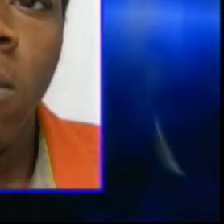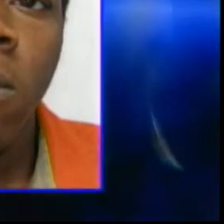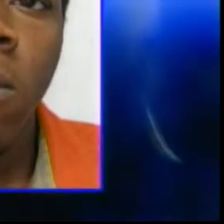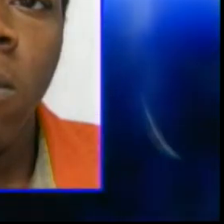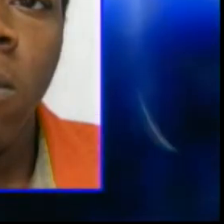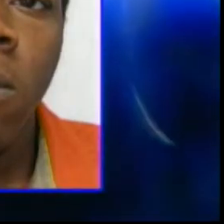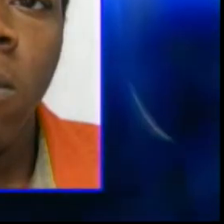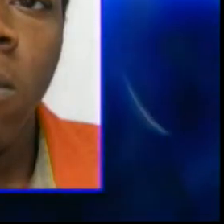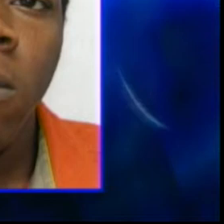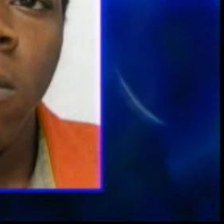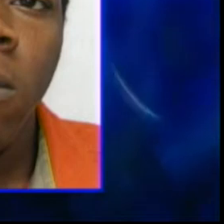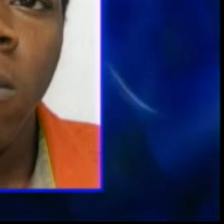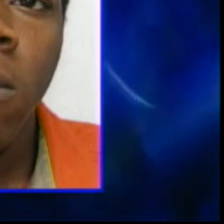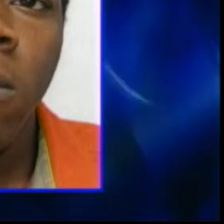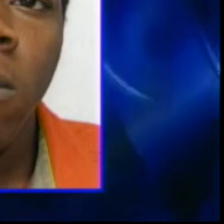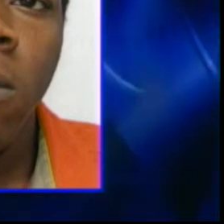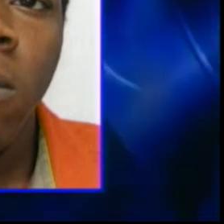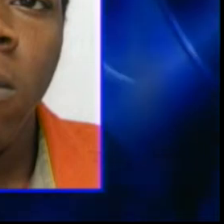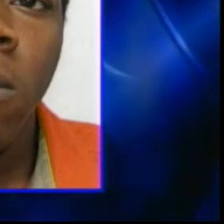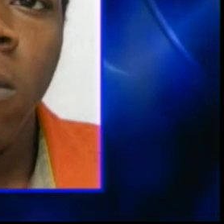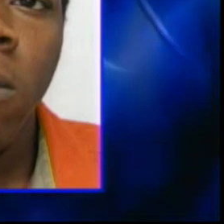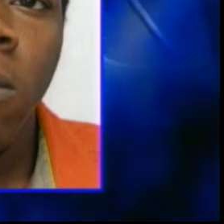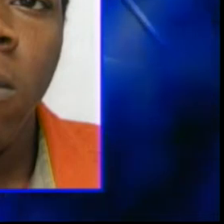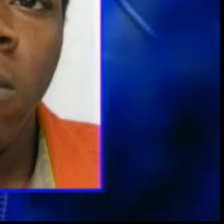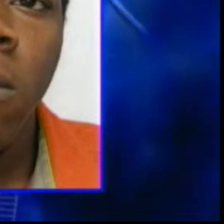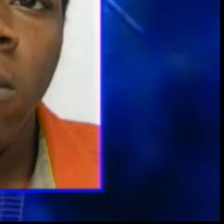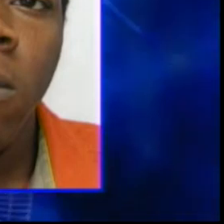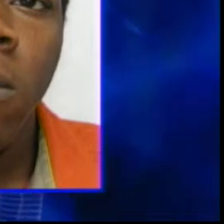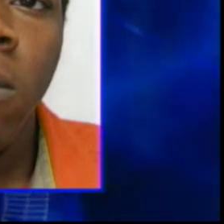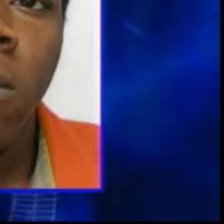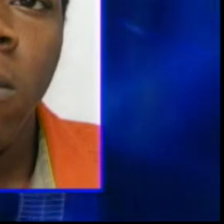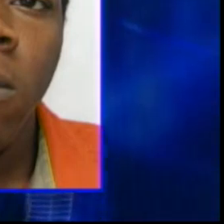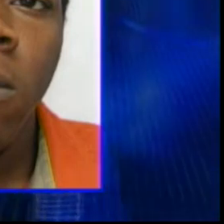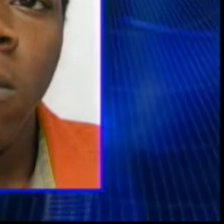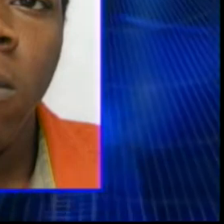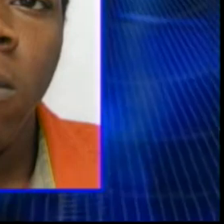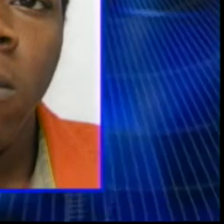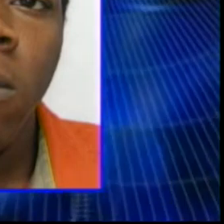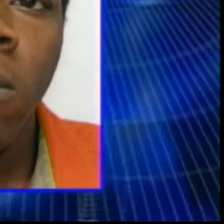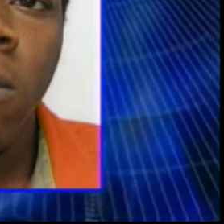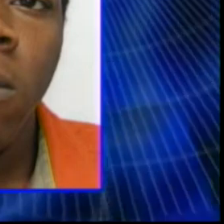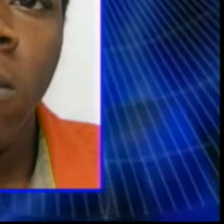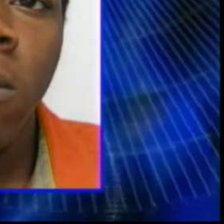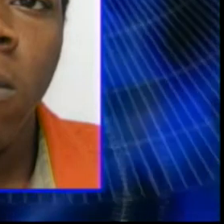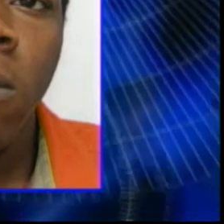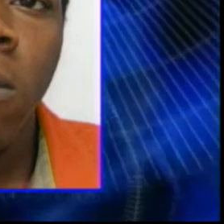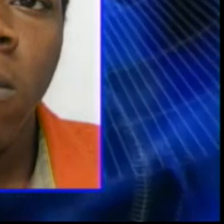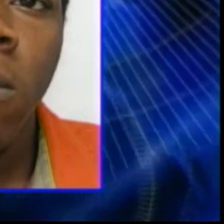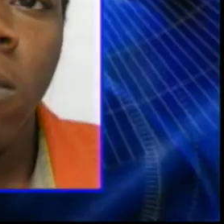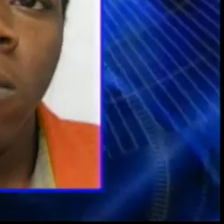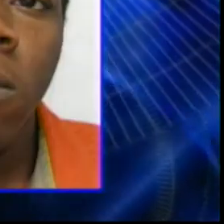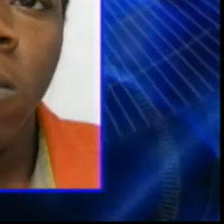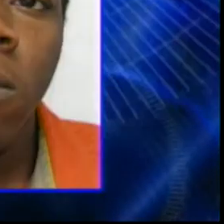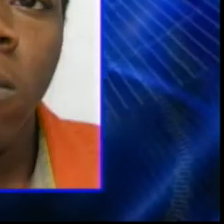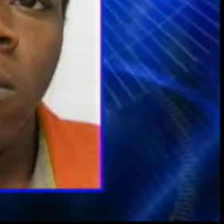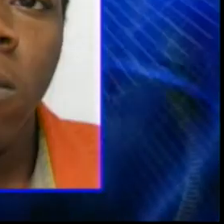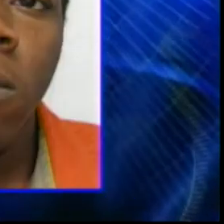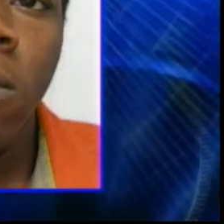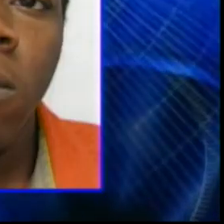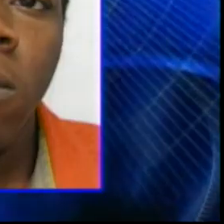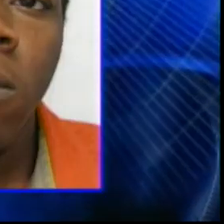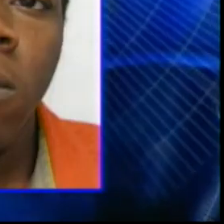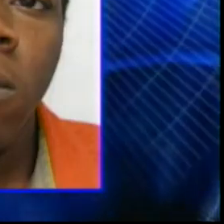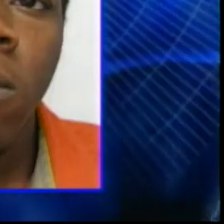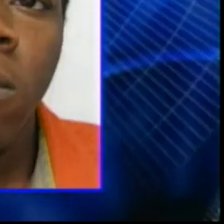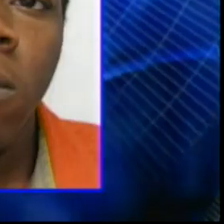Road, Mount Standfast, was held this morning in Barbries Hill, St. Michael, following a police operation. Joseph is currently being questioned in